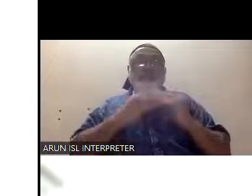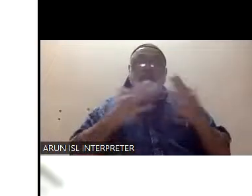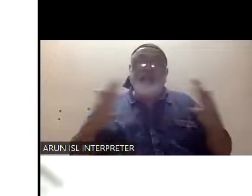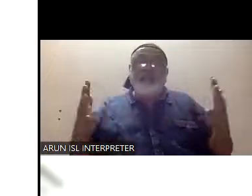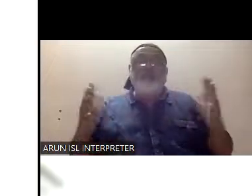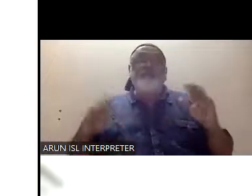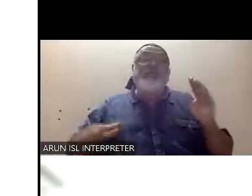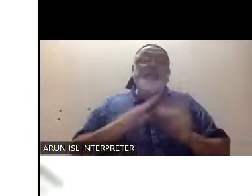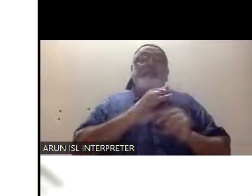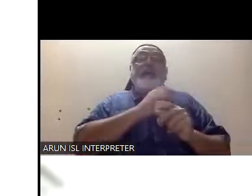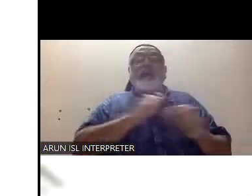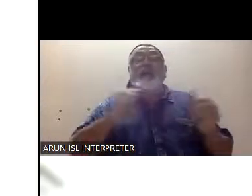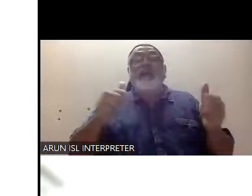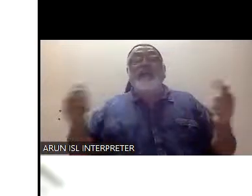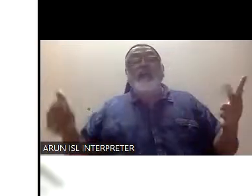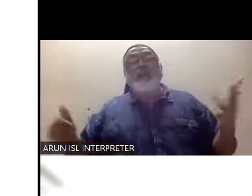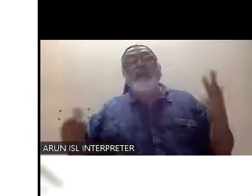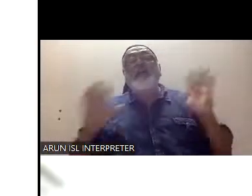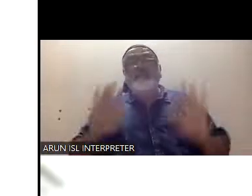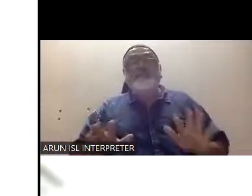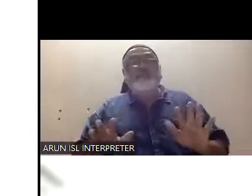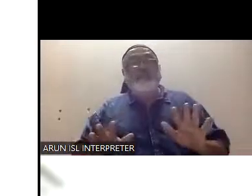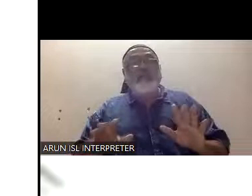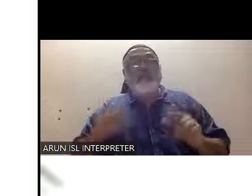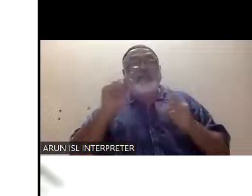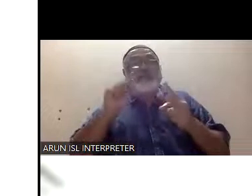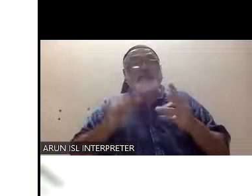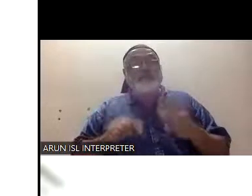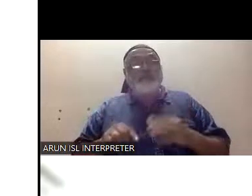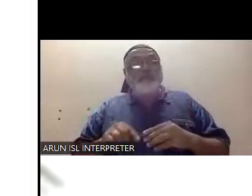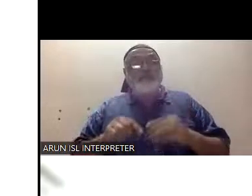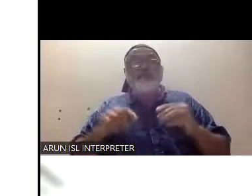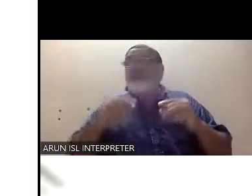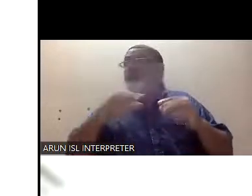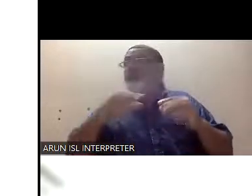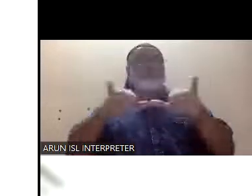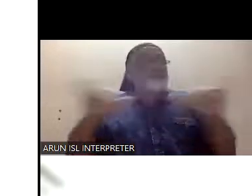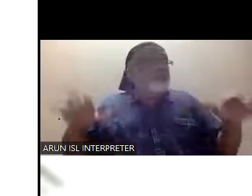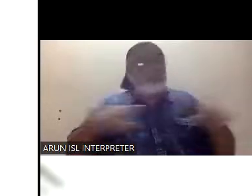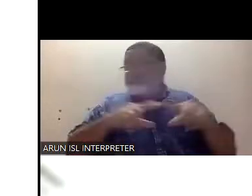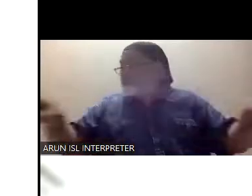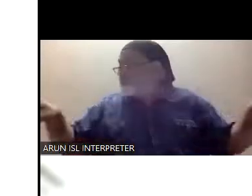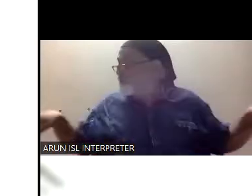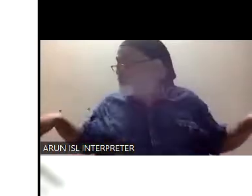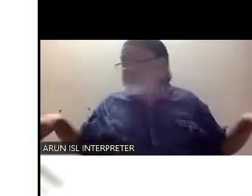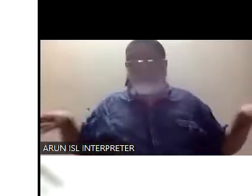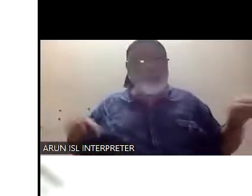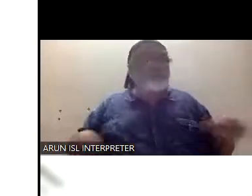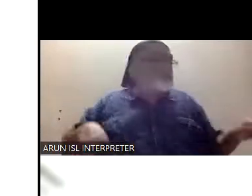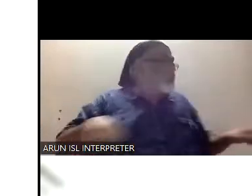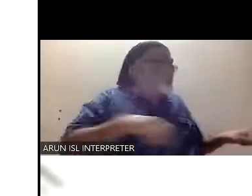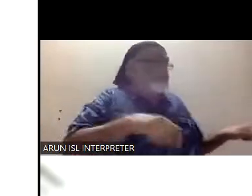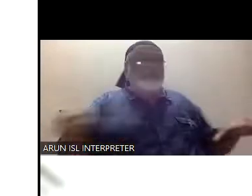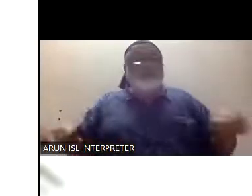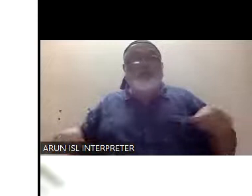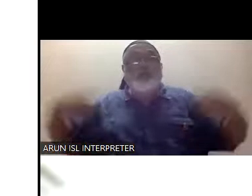ramp, we have to be mindful of what is the maneuverability space. Is there enough space around for moving a wheelchair around?